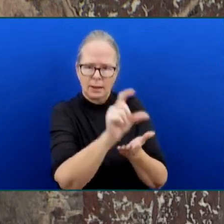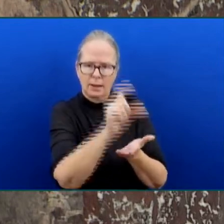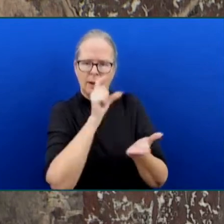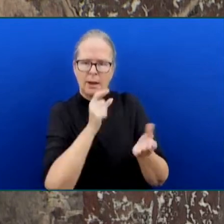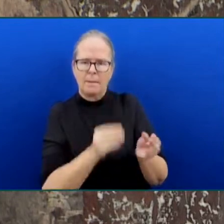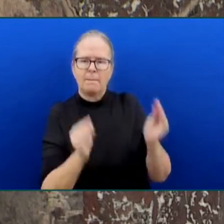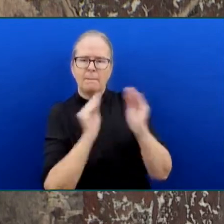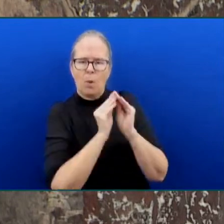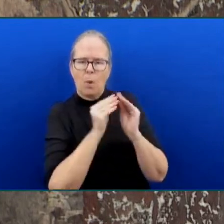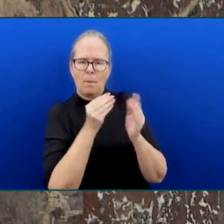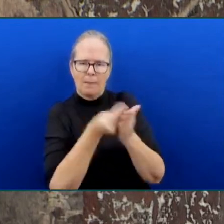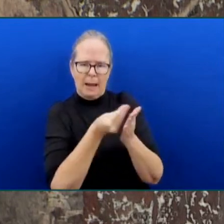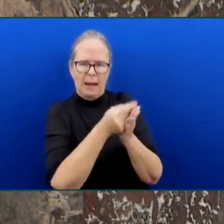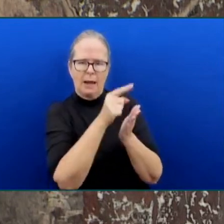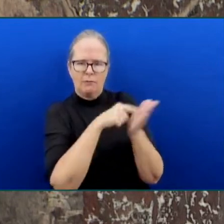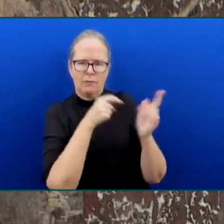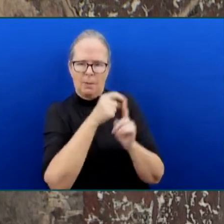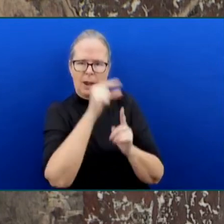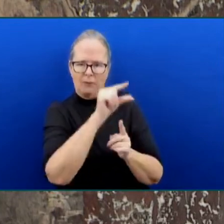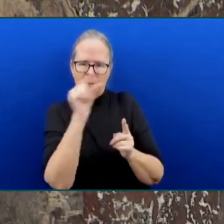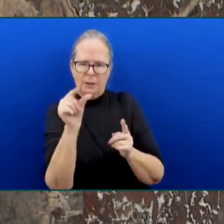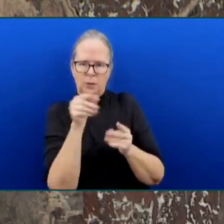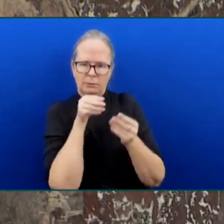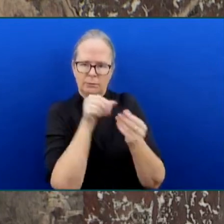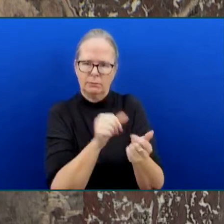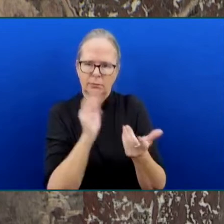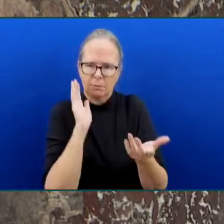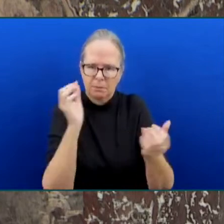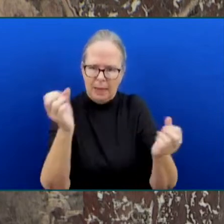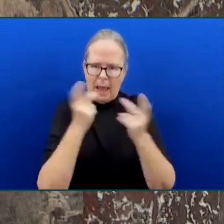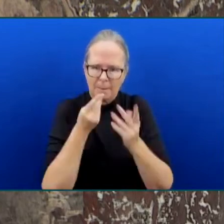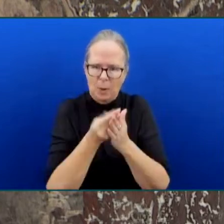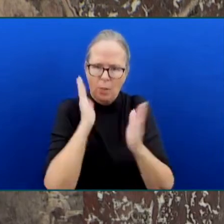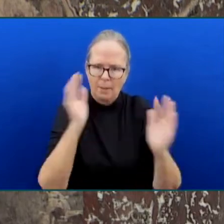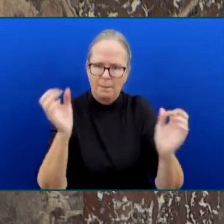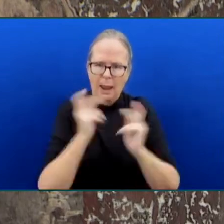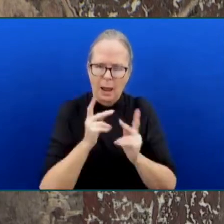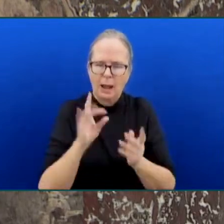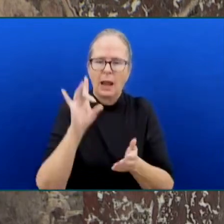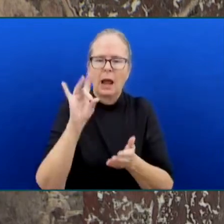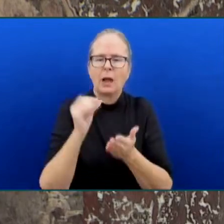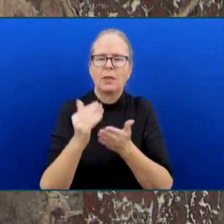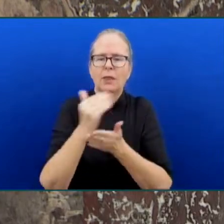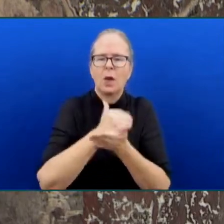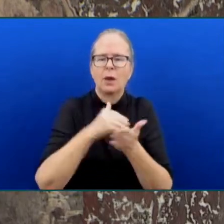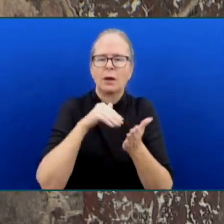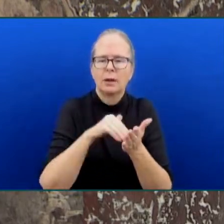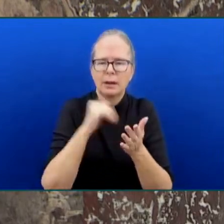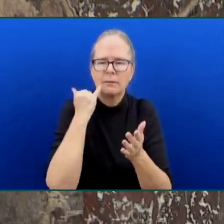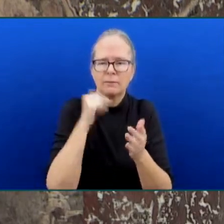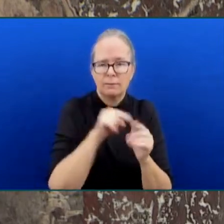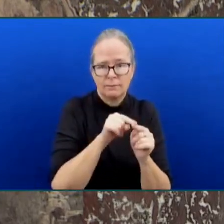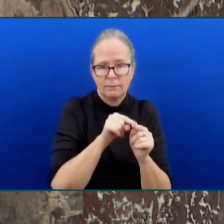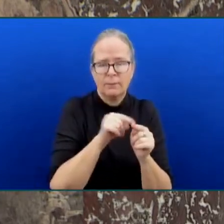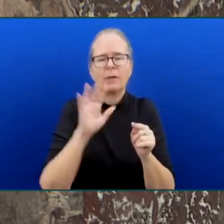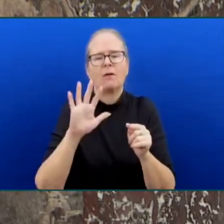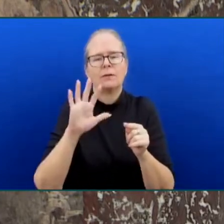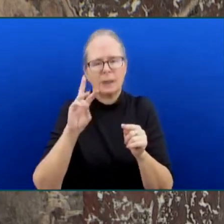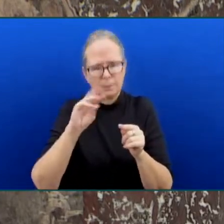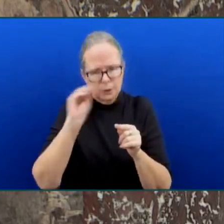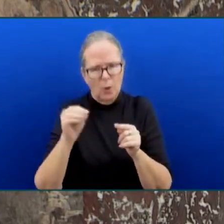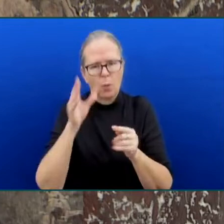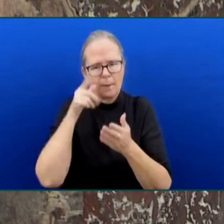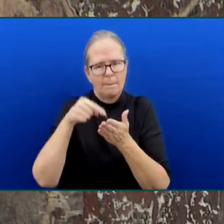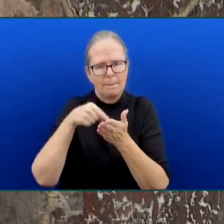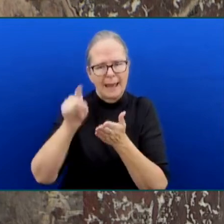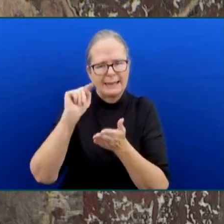Families that earn $80,000 a year, a 56% net reduction. The member called removing the tolls a profound